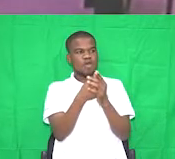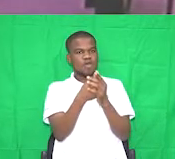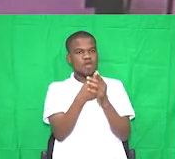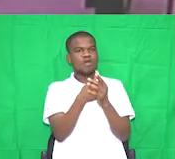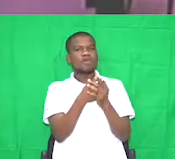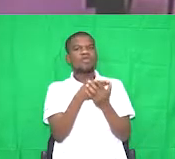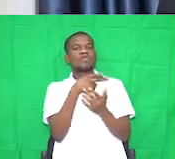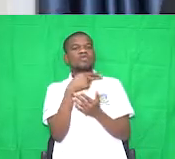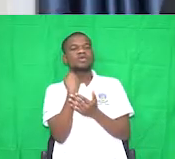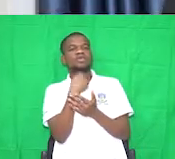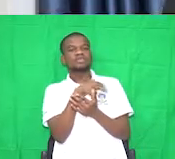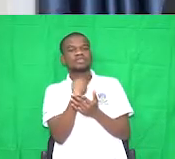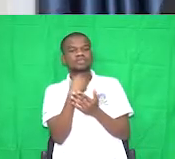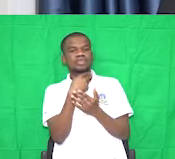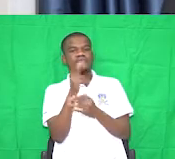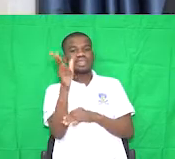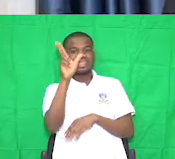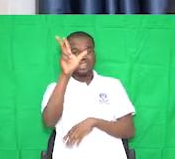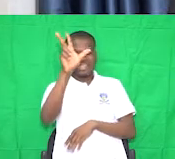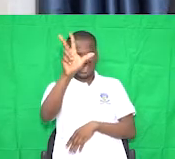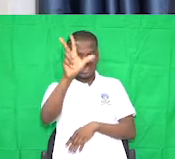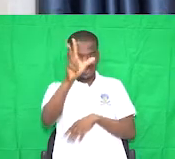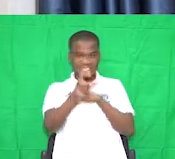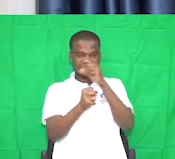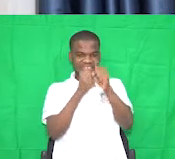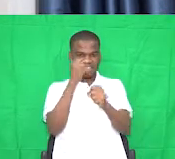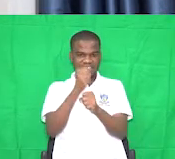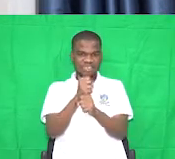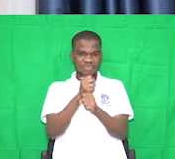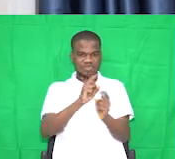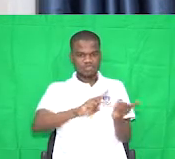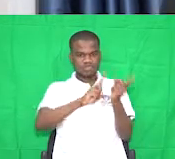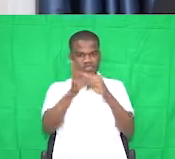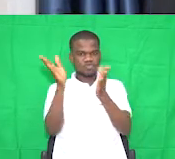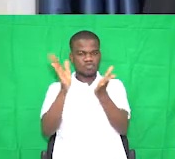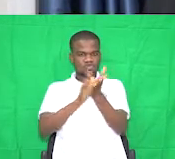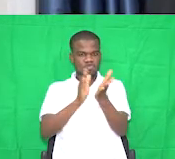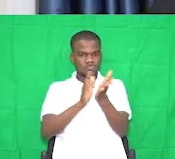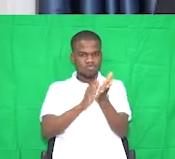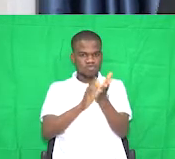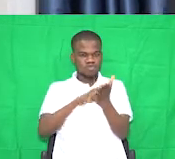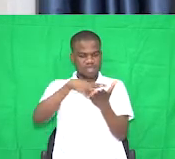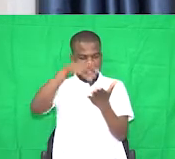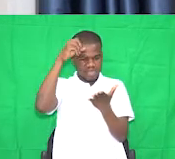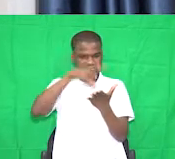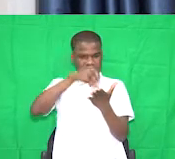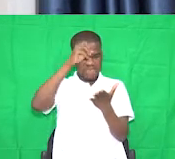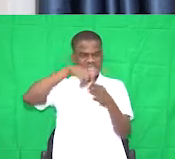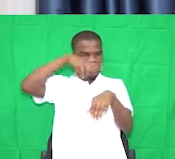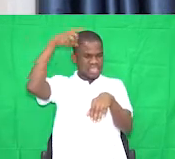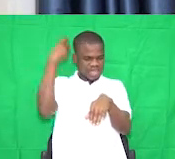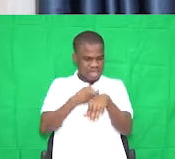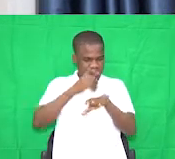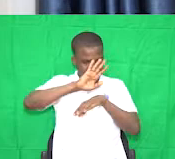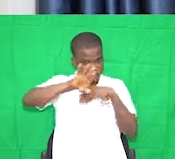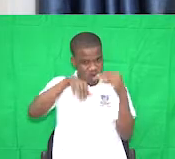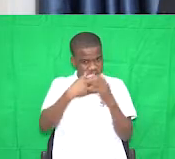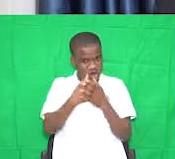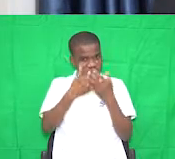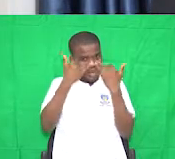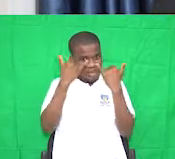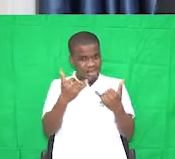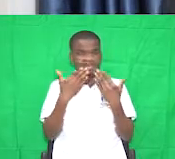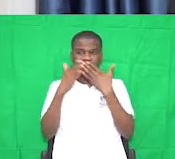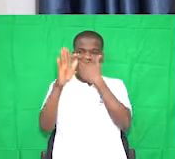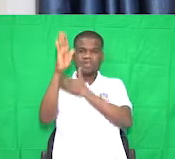3 years have gone through training. They have accepted the calling of God and now they are ready to be commissioned into ministry,